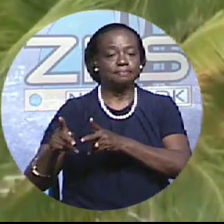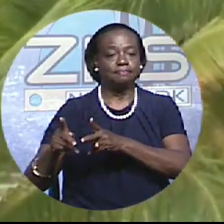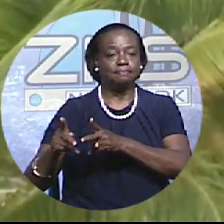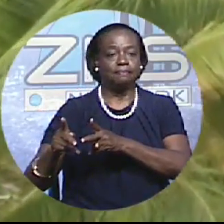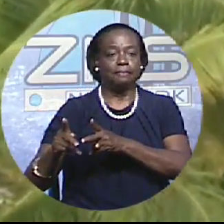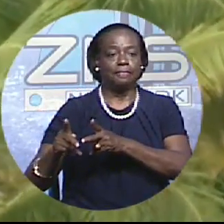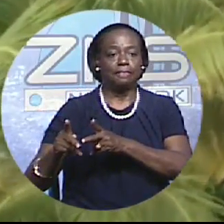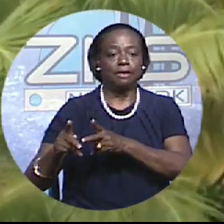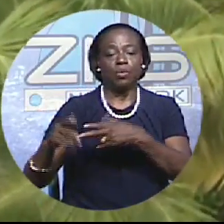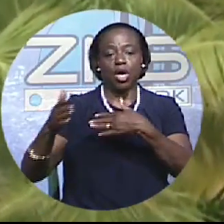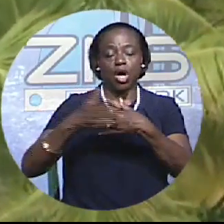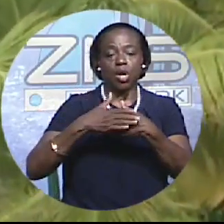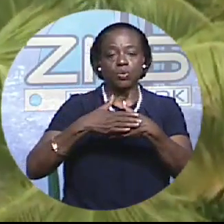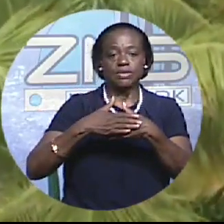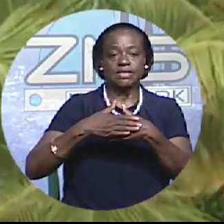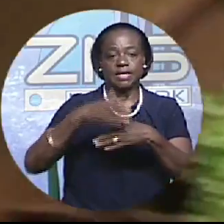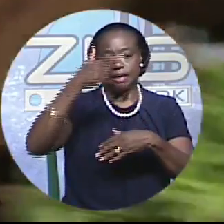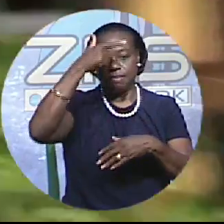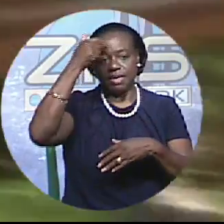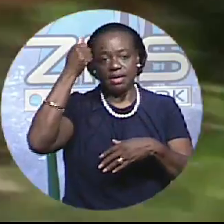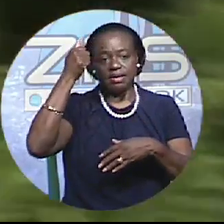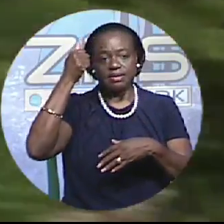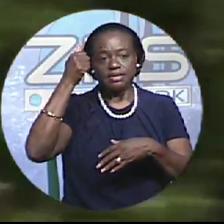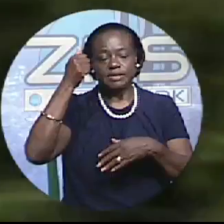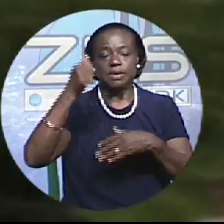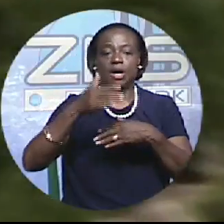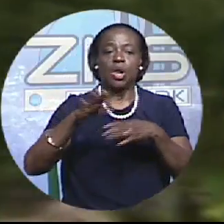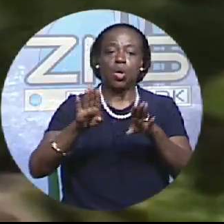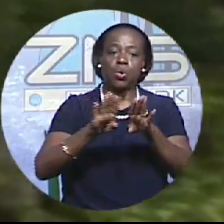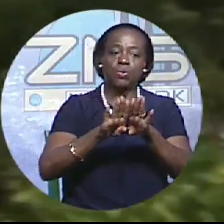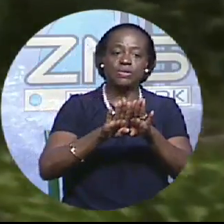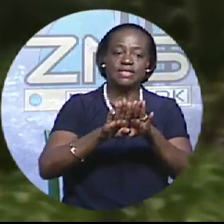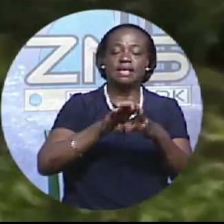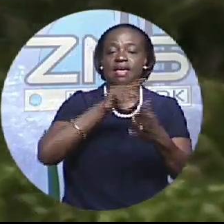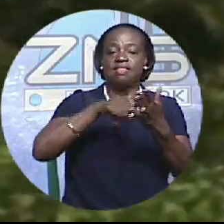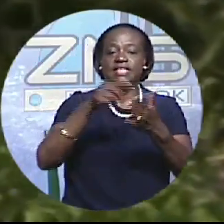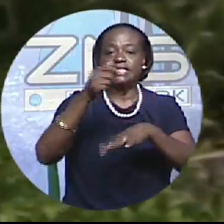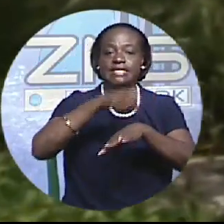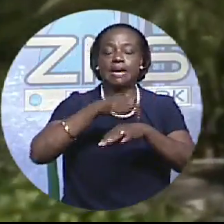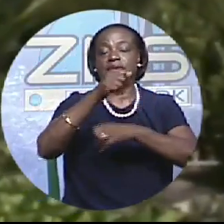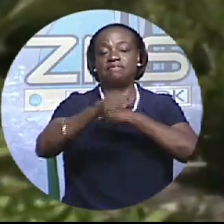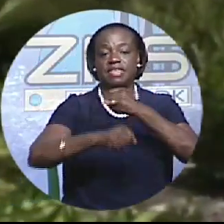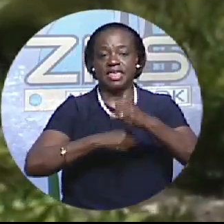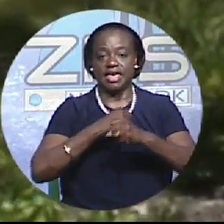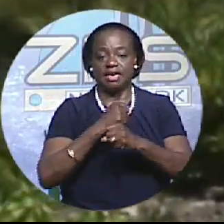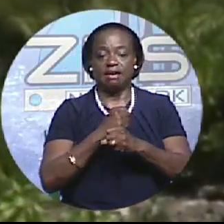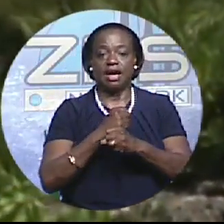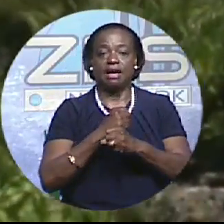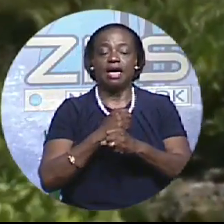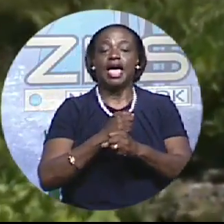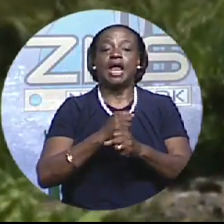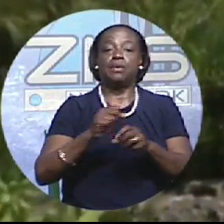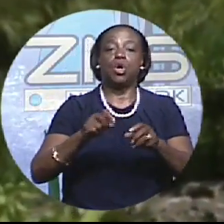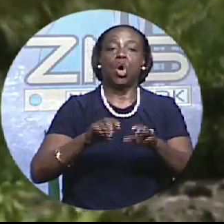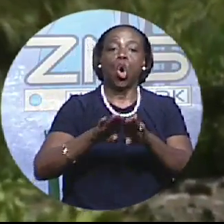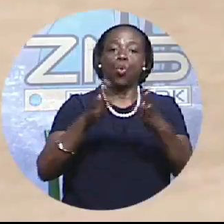because we usually go closing always at this time of the year and reopen in November. So this is a normal situation for us.